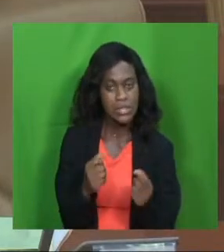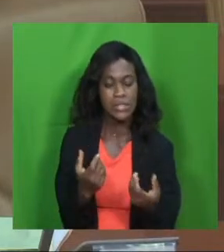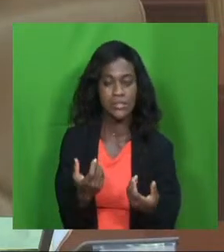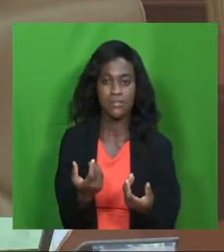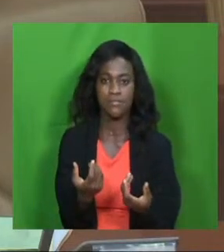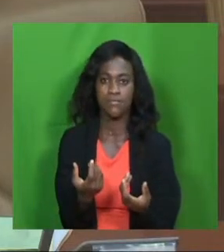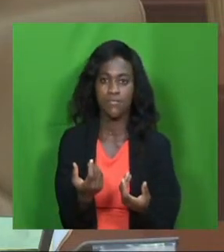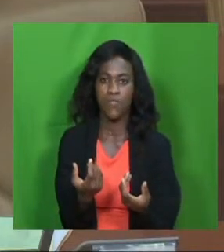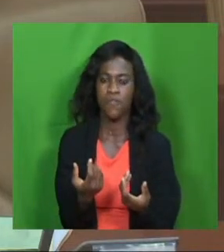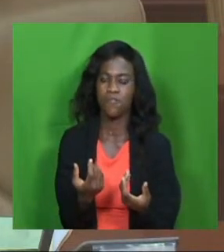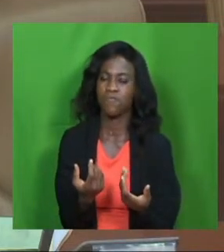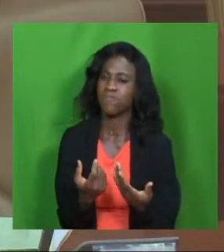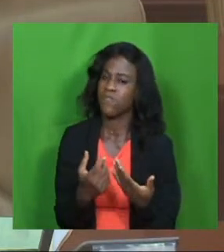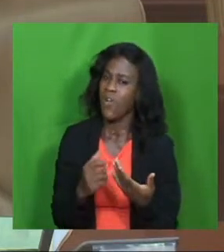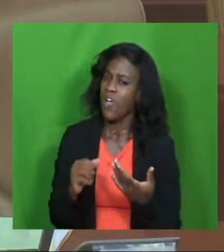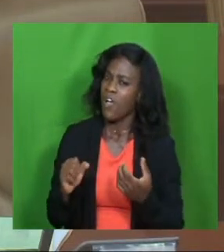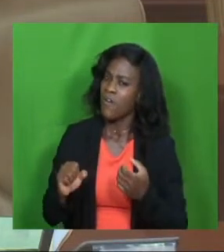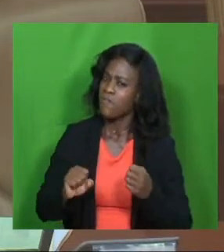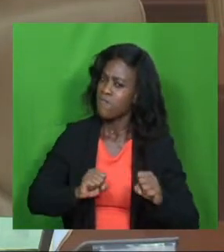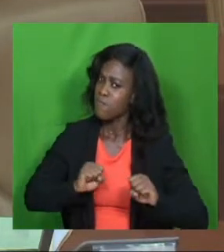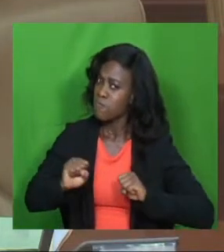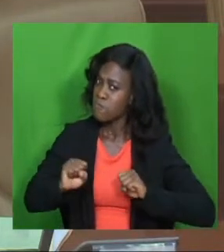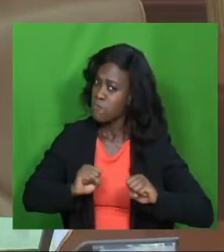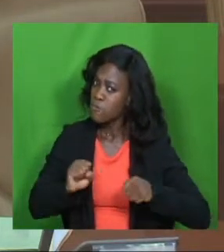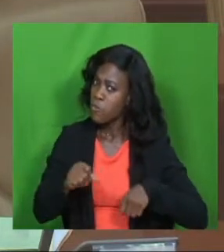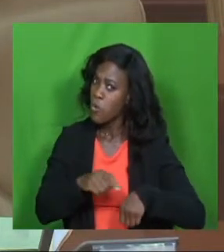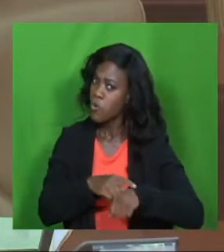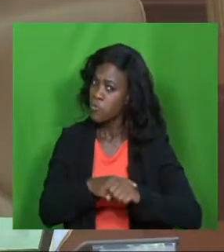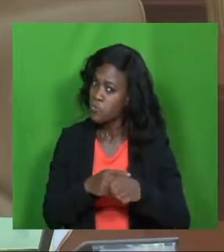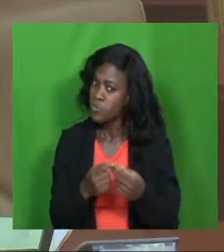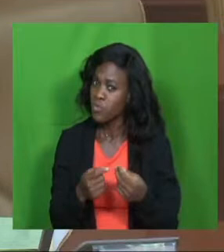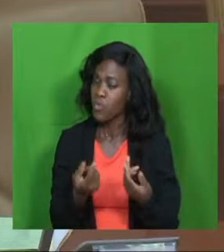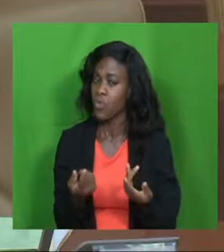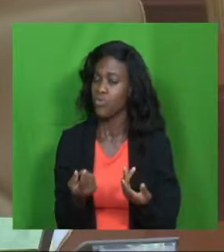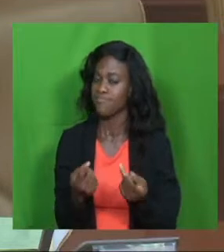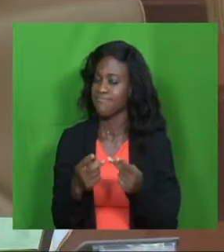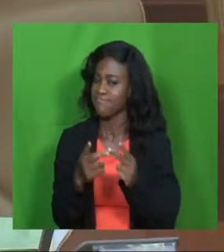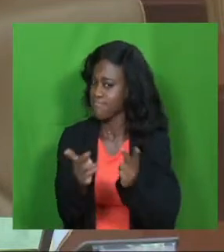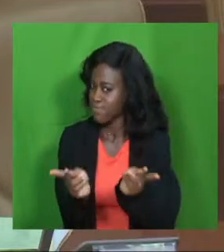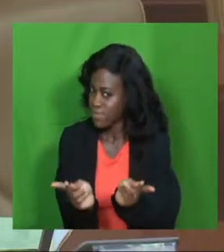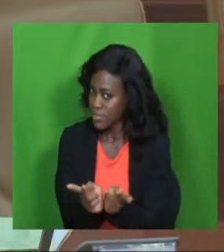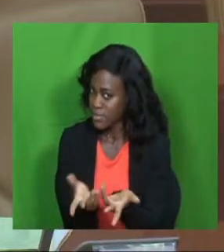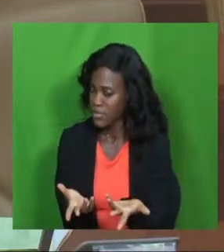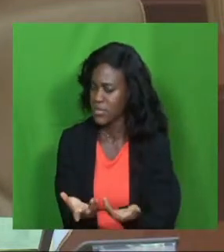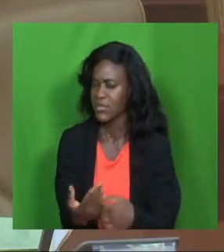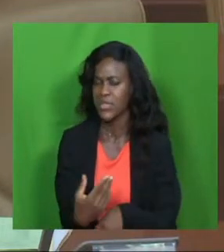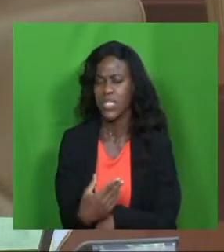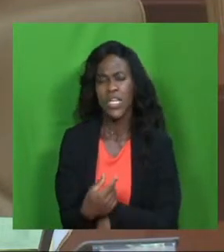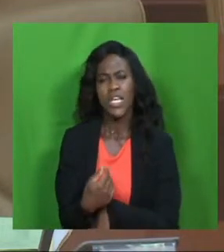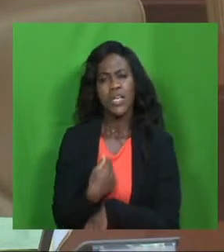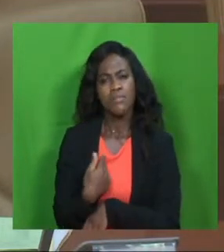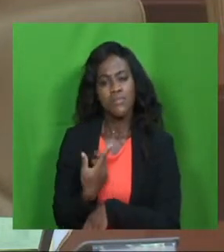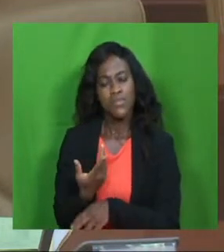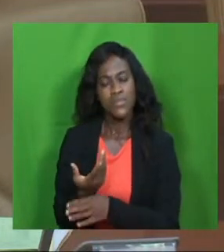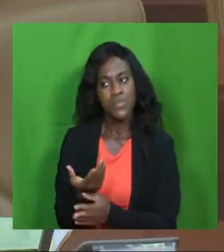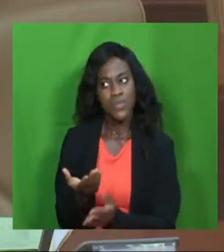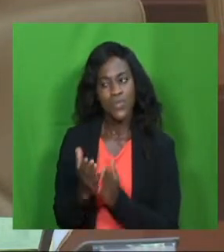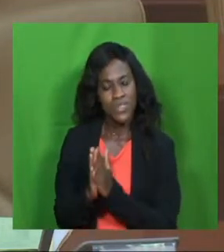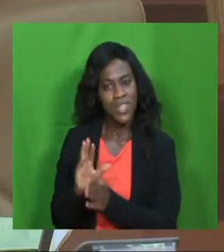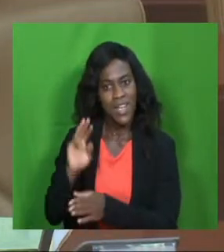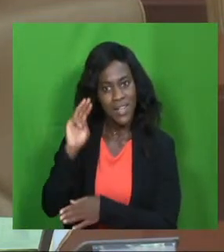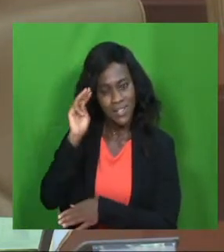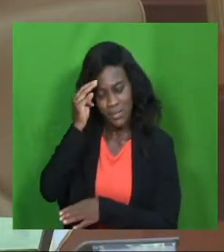of these AstroTurfs. Mr. Speaker, I would like to find out what assessment the ministry